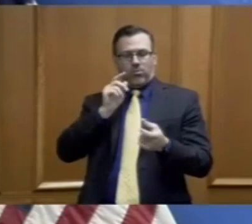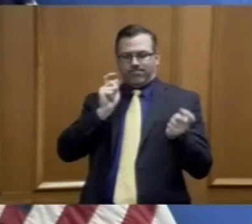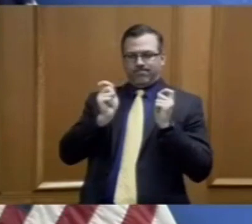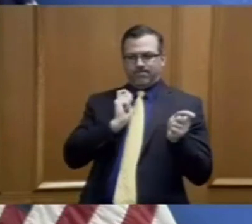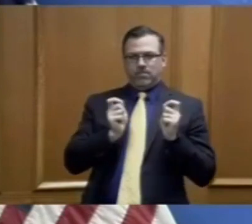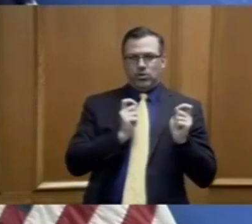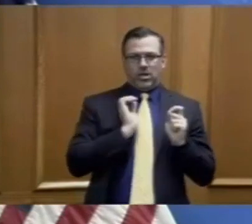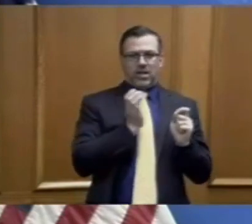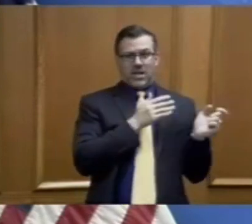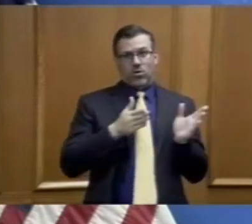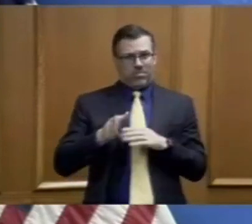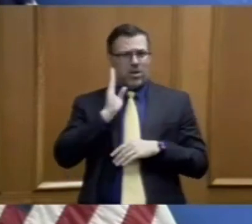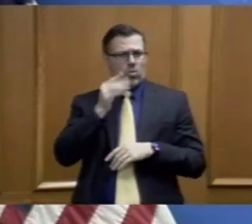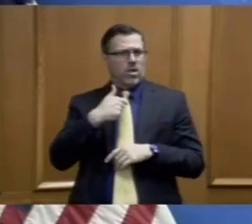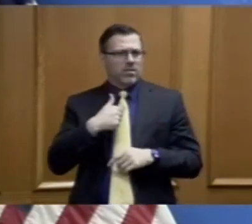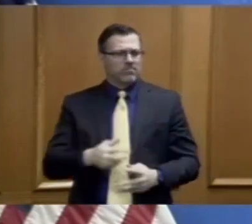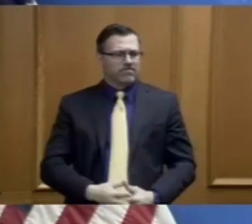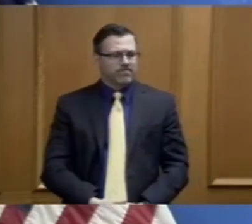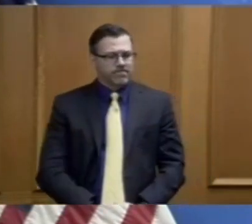it's applicable.